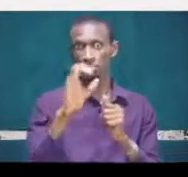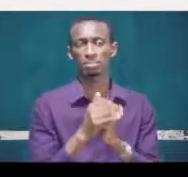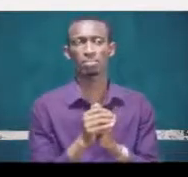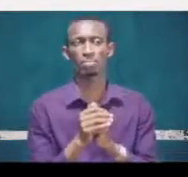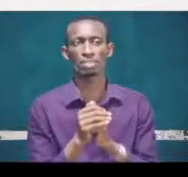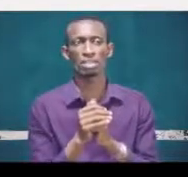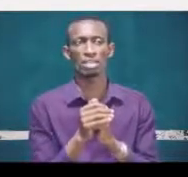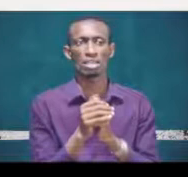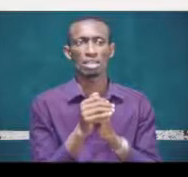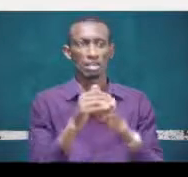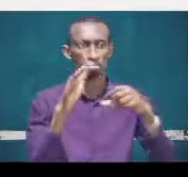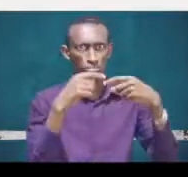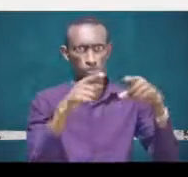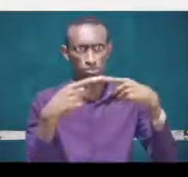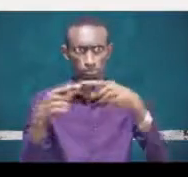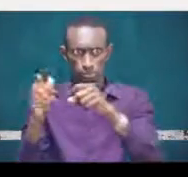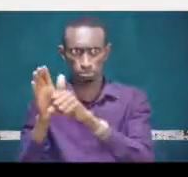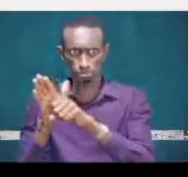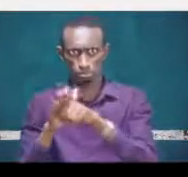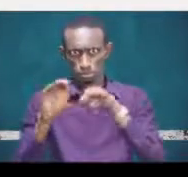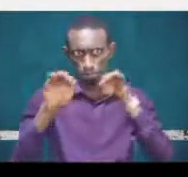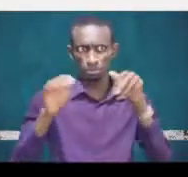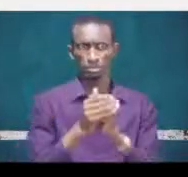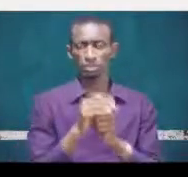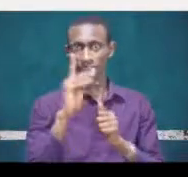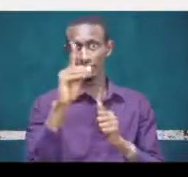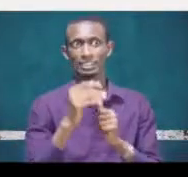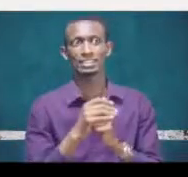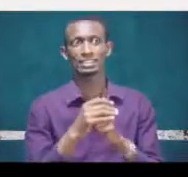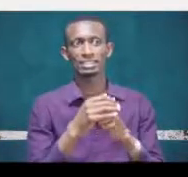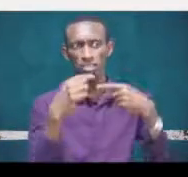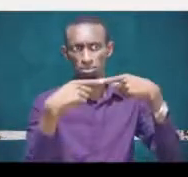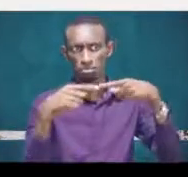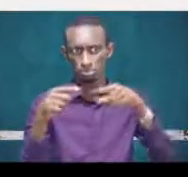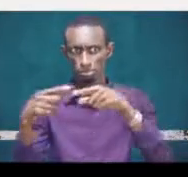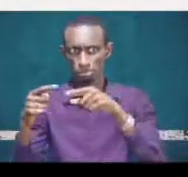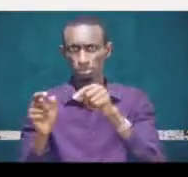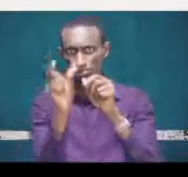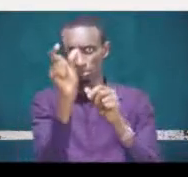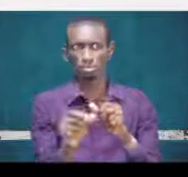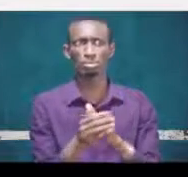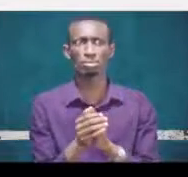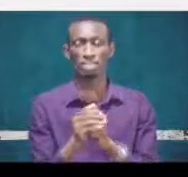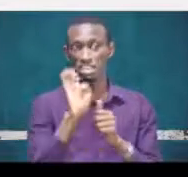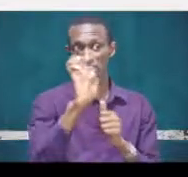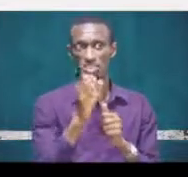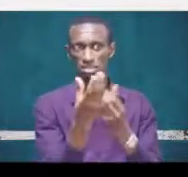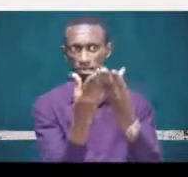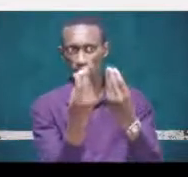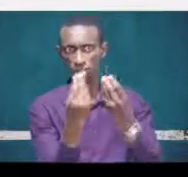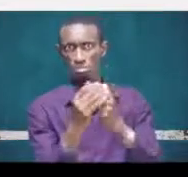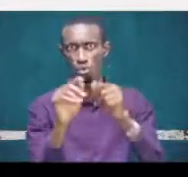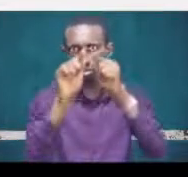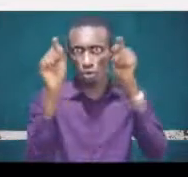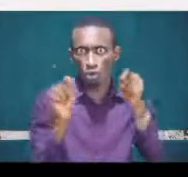E, simple cuboidal. Those are different questions you are going